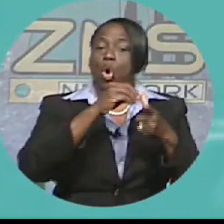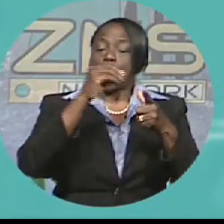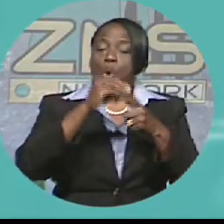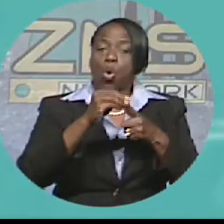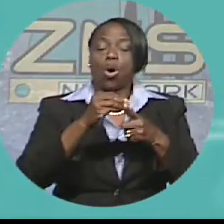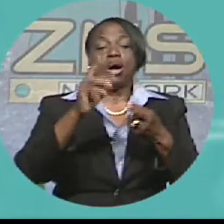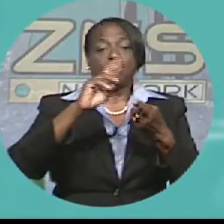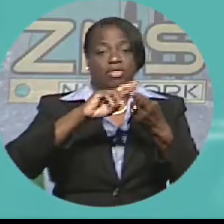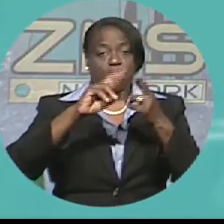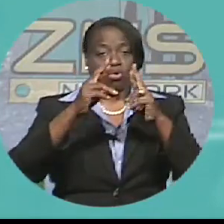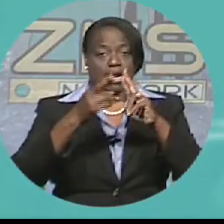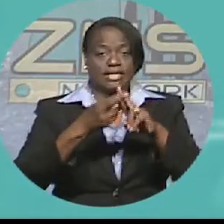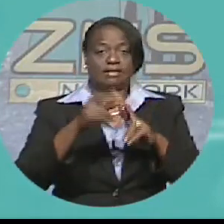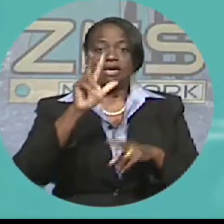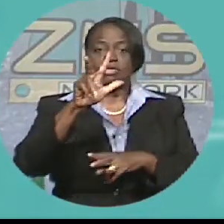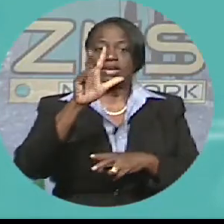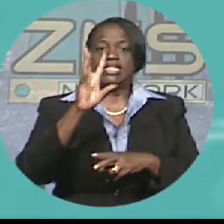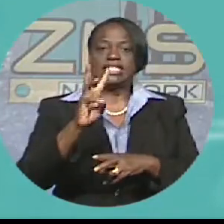341-5579,